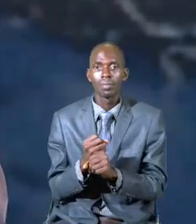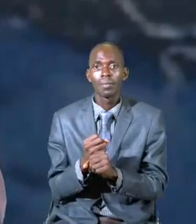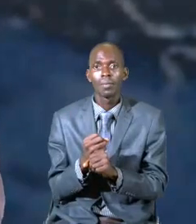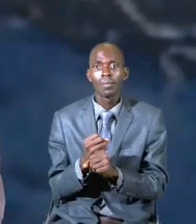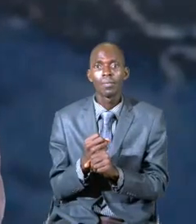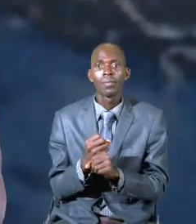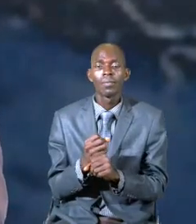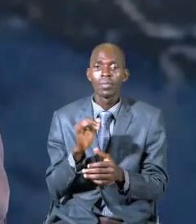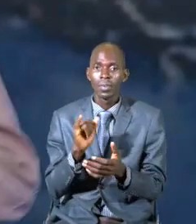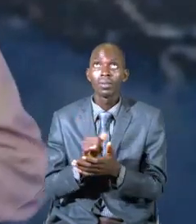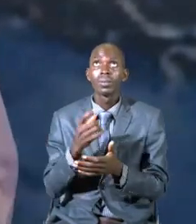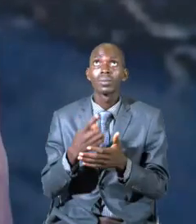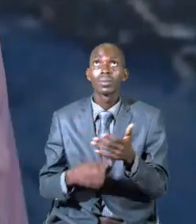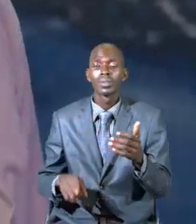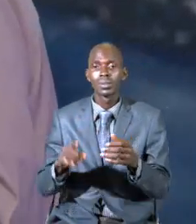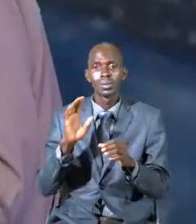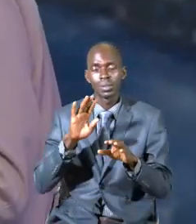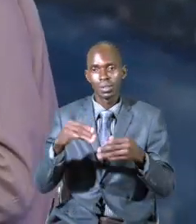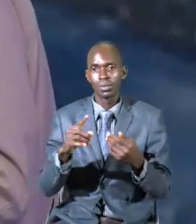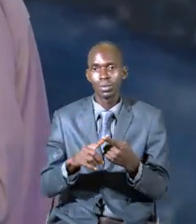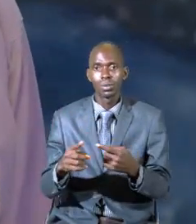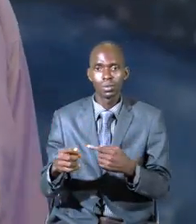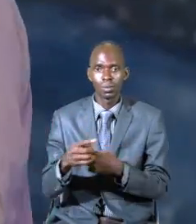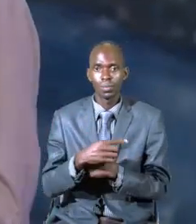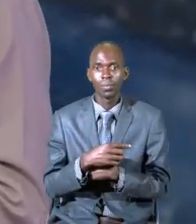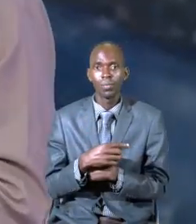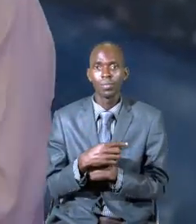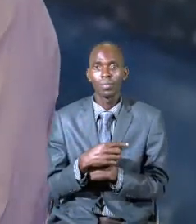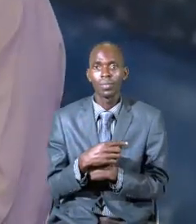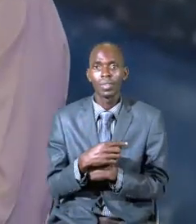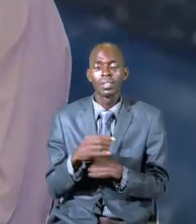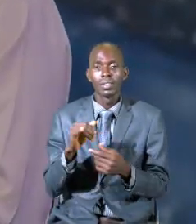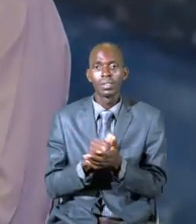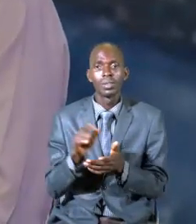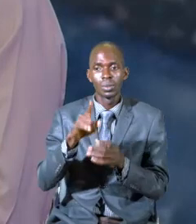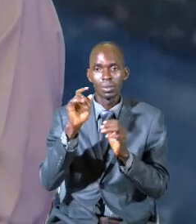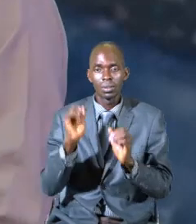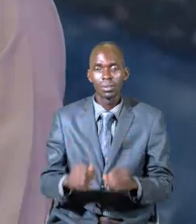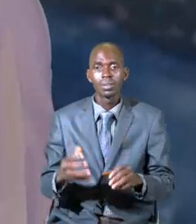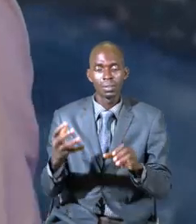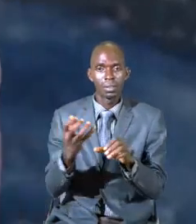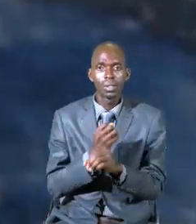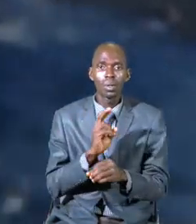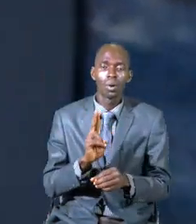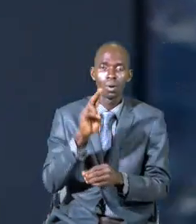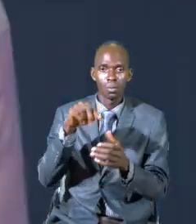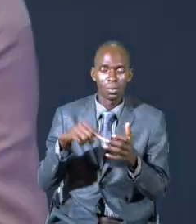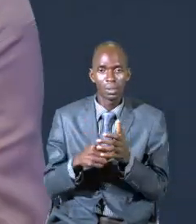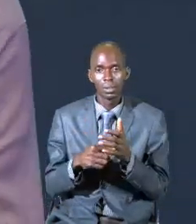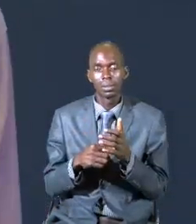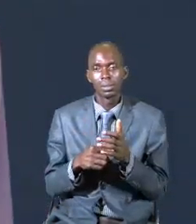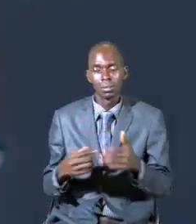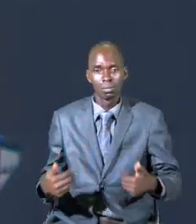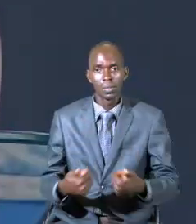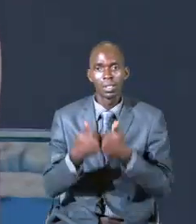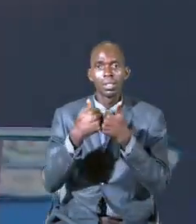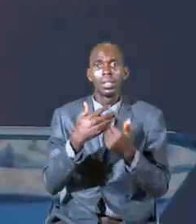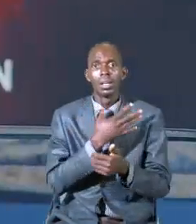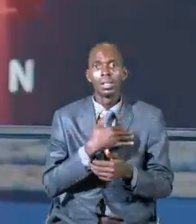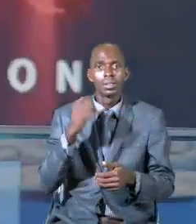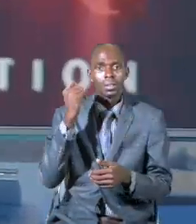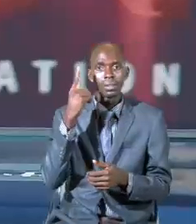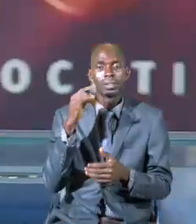to today, that we can take up this challenge and understand that life is